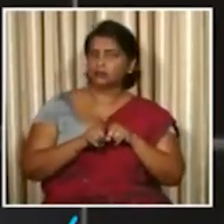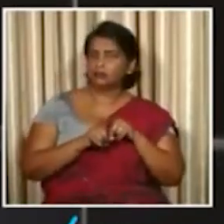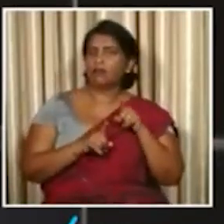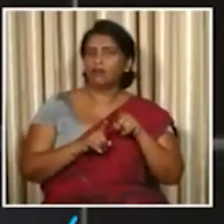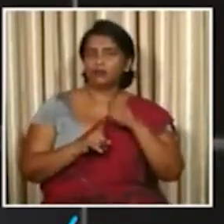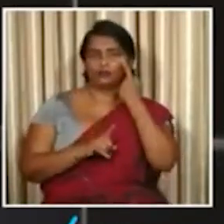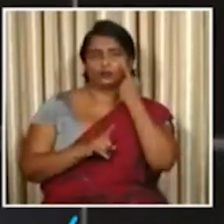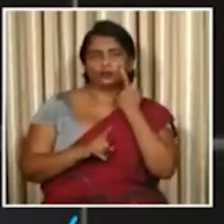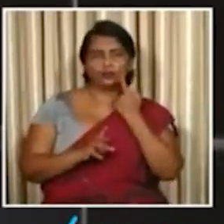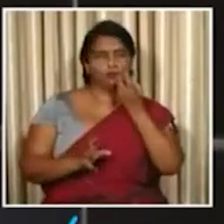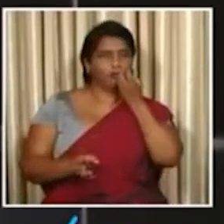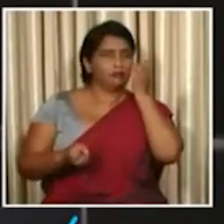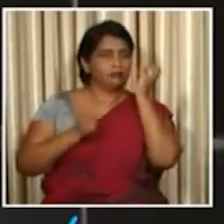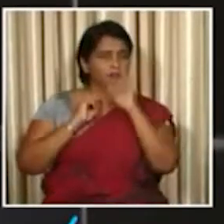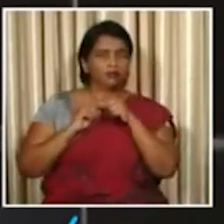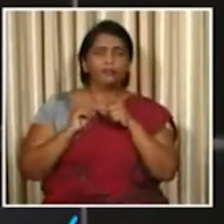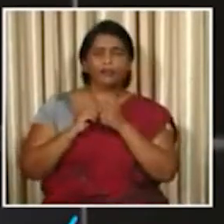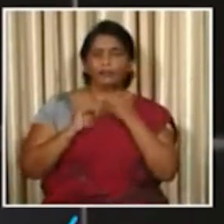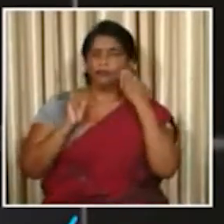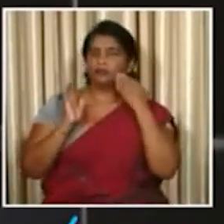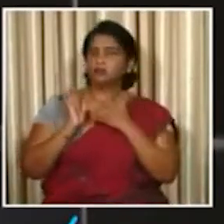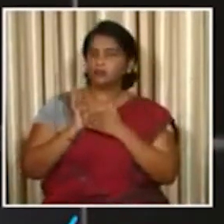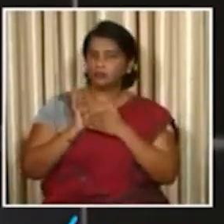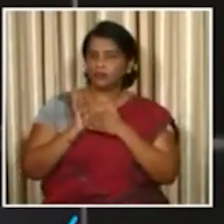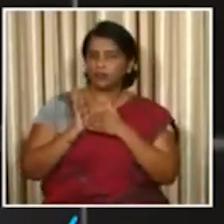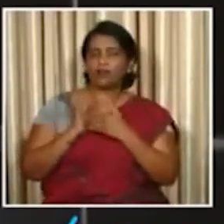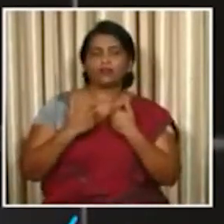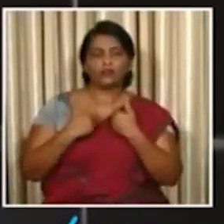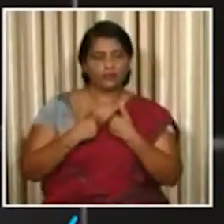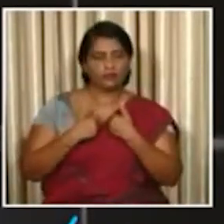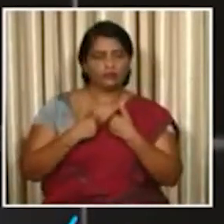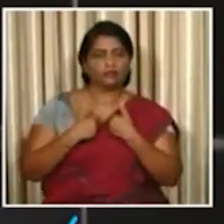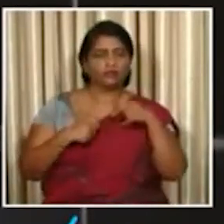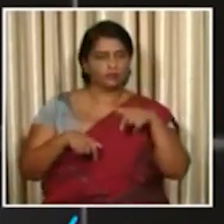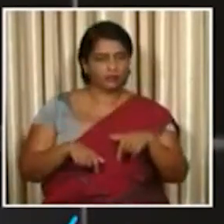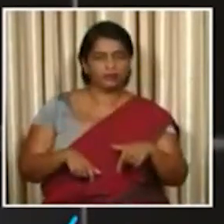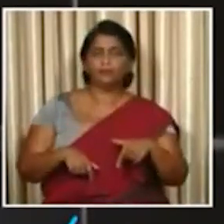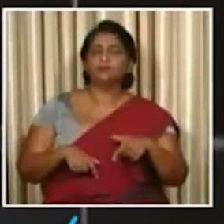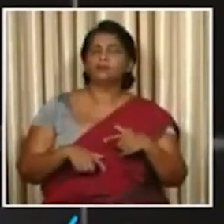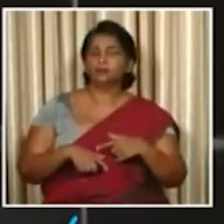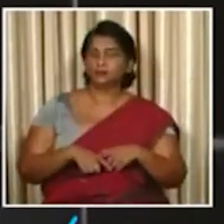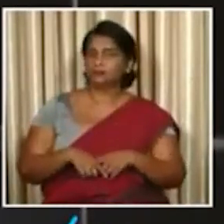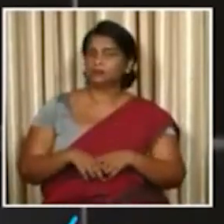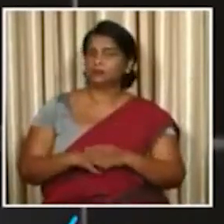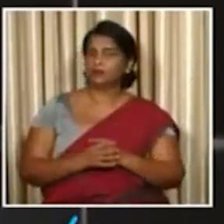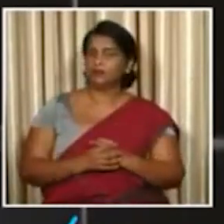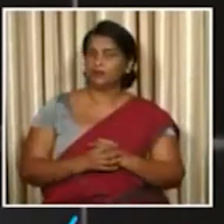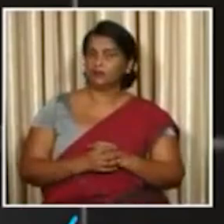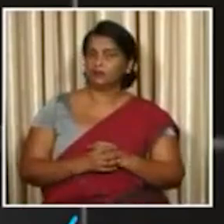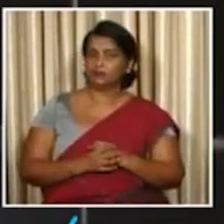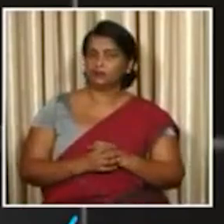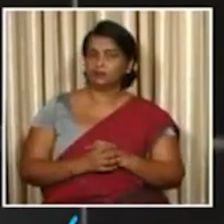I rise today wearing this shawl to